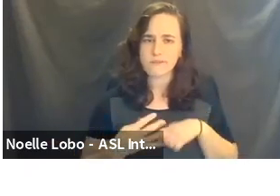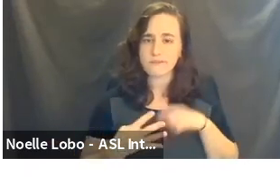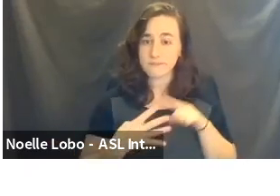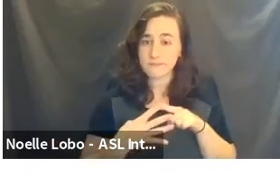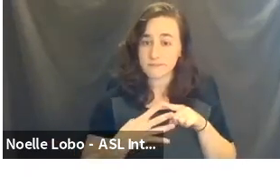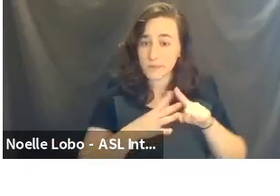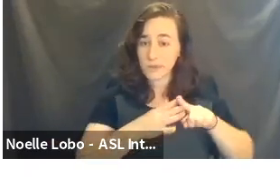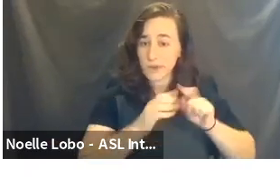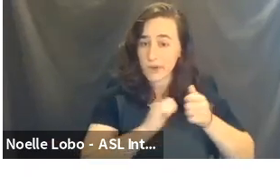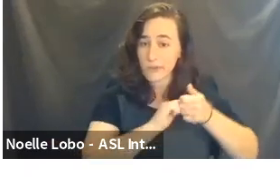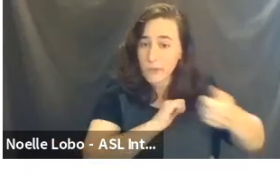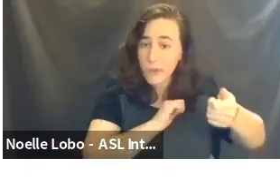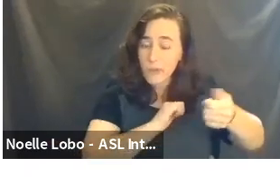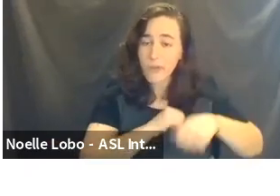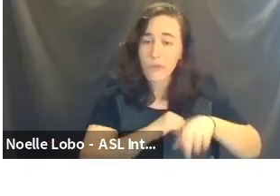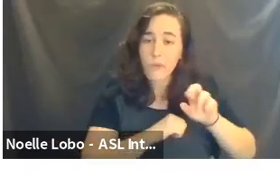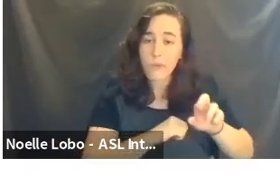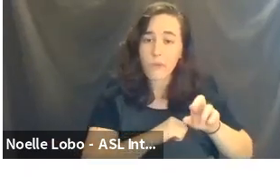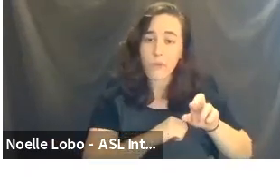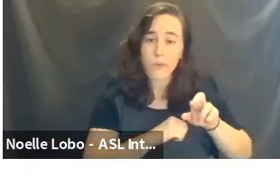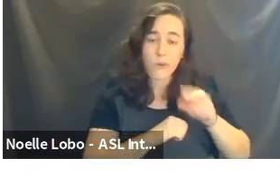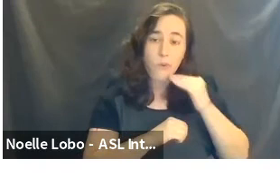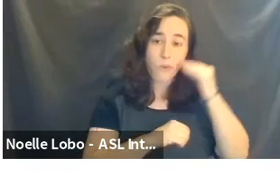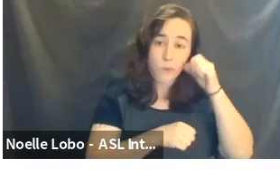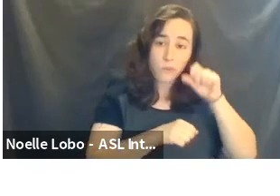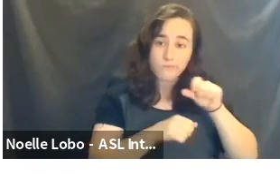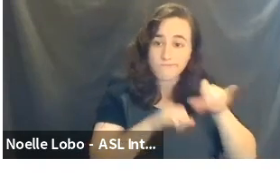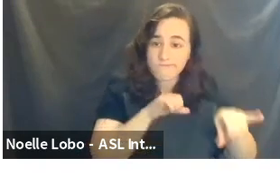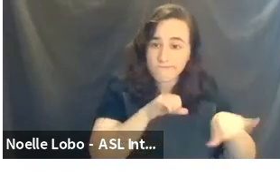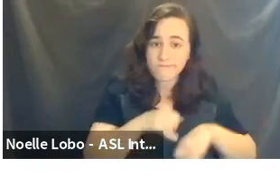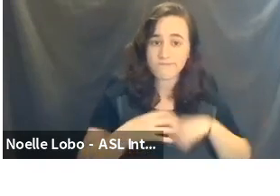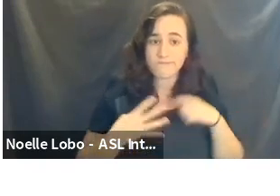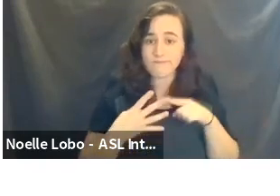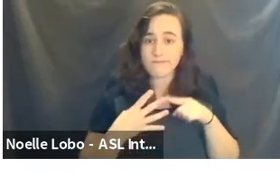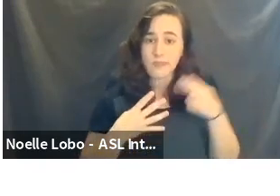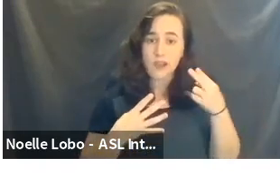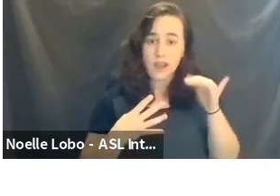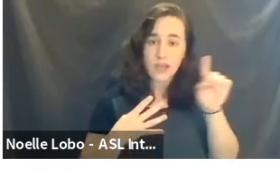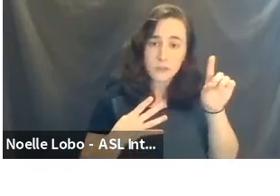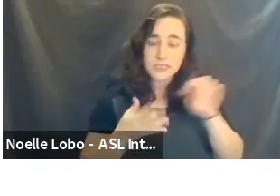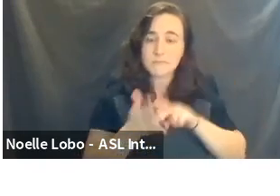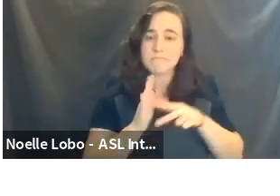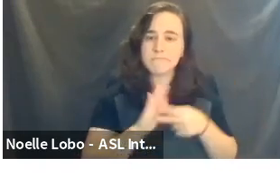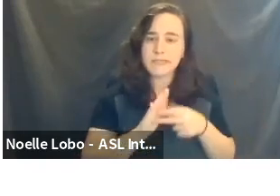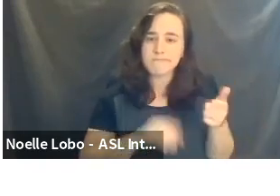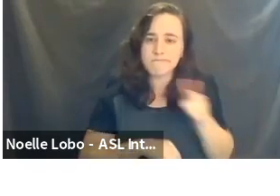doing homeschool? A hybrid version, which would be going remote or in person and in